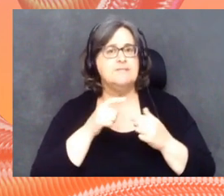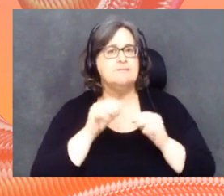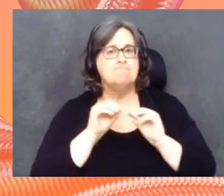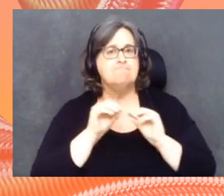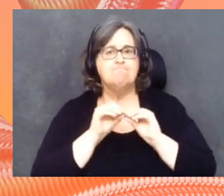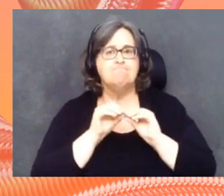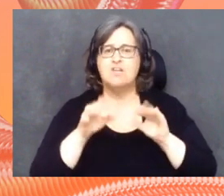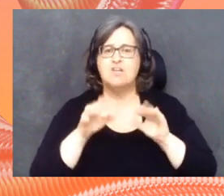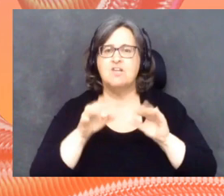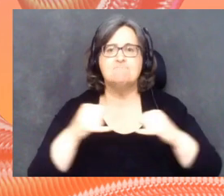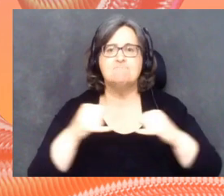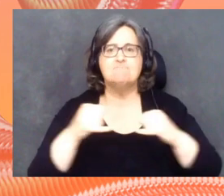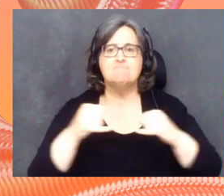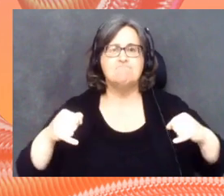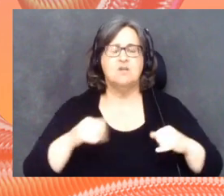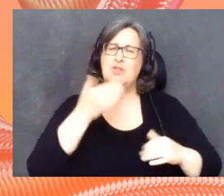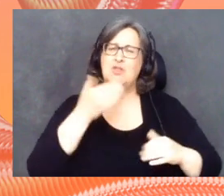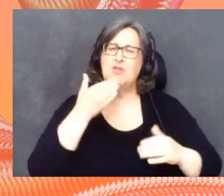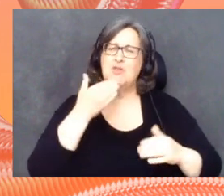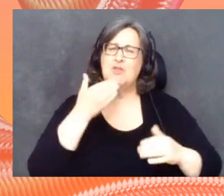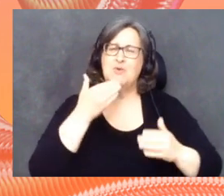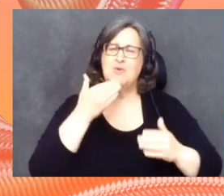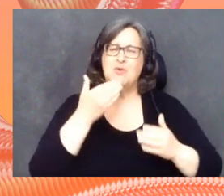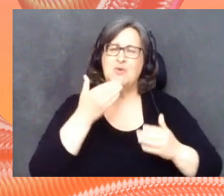good right now. You should see.